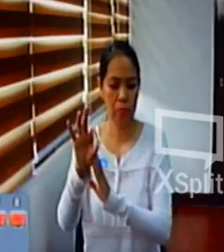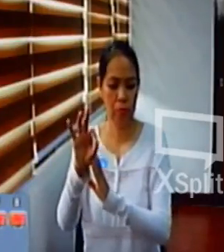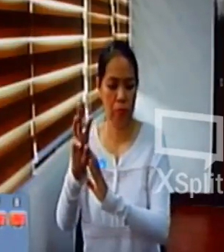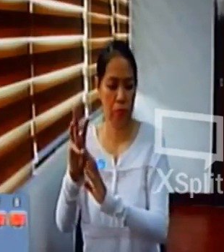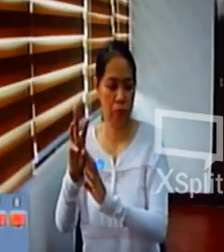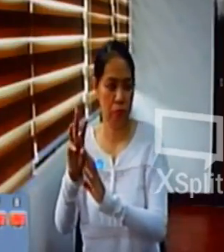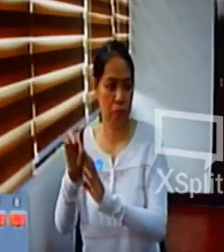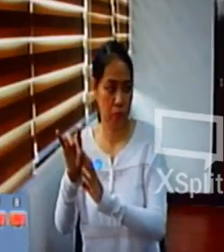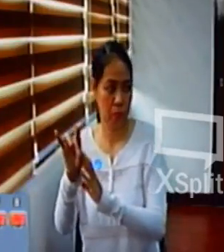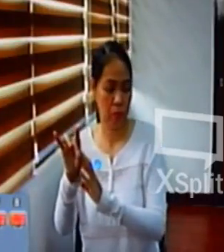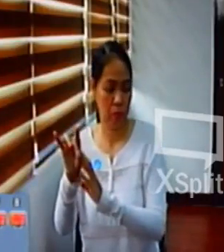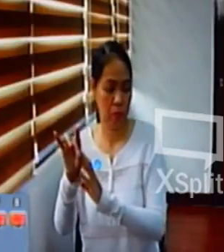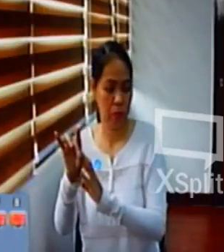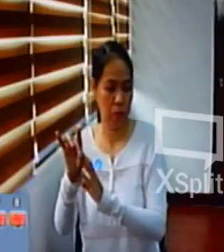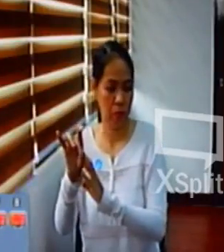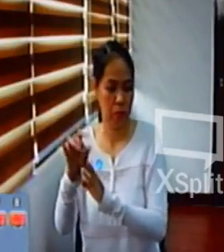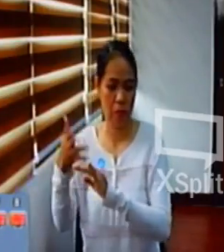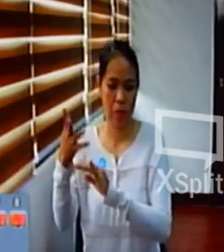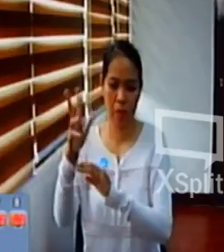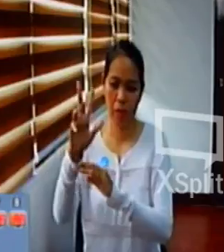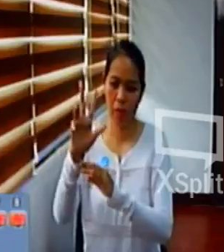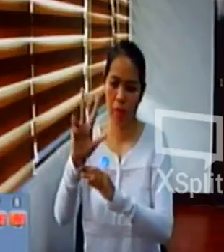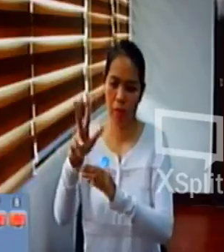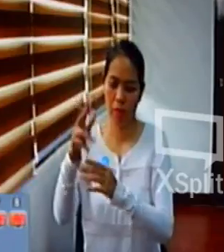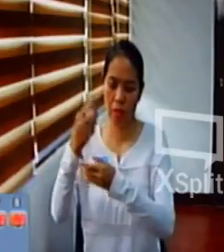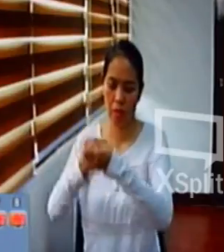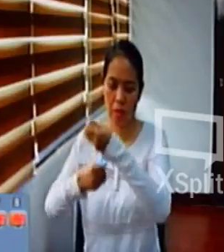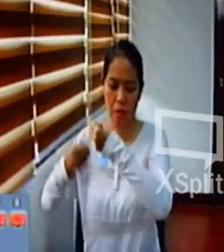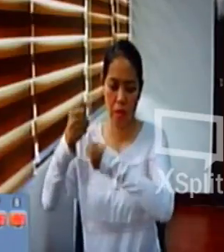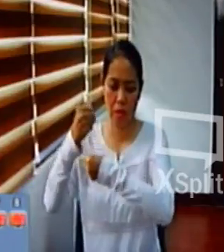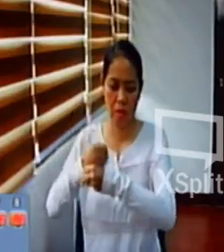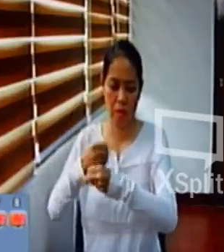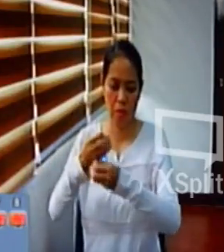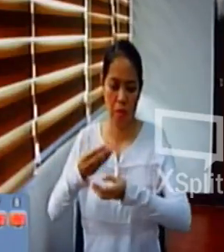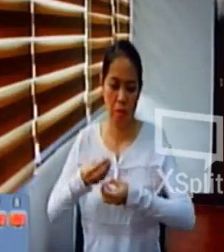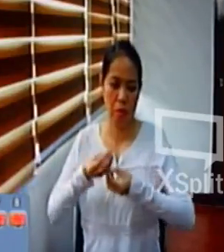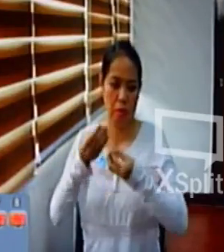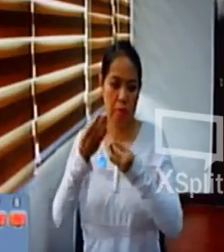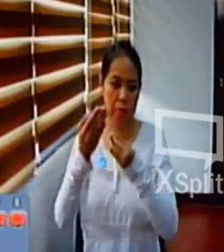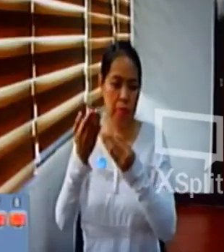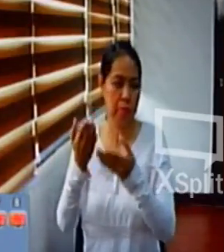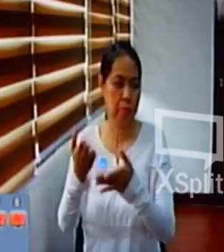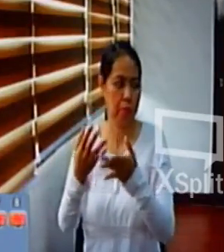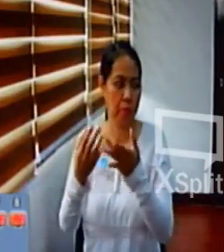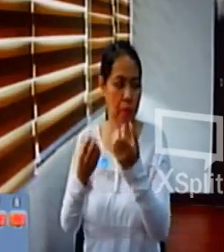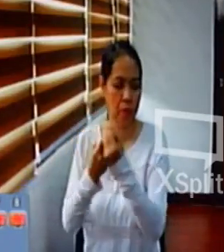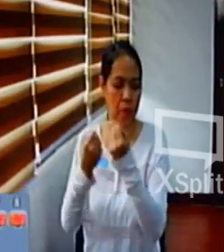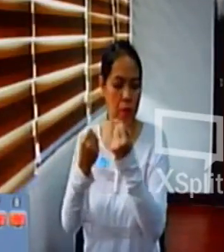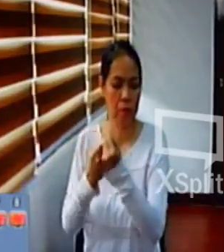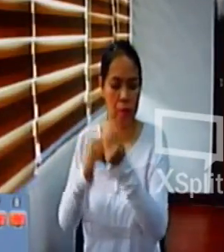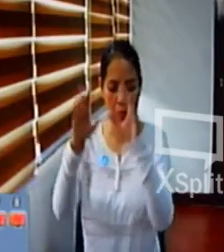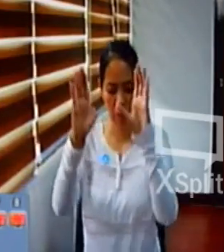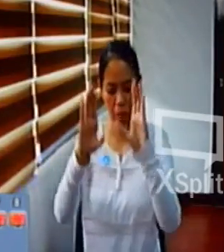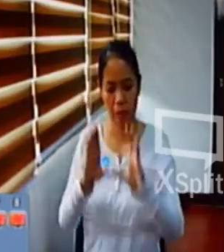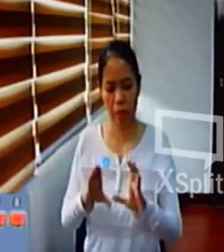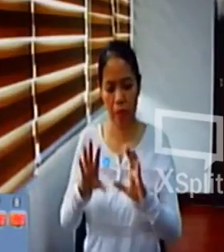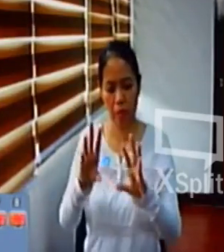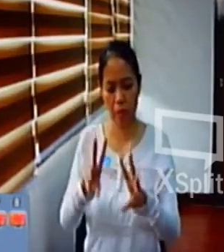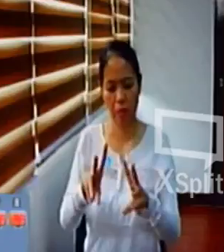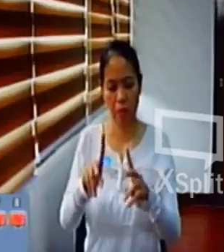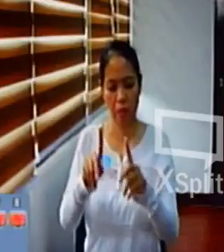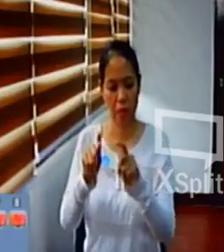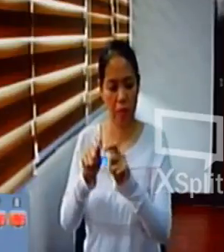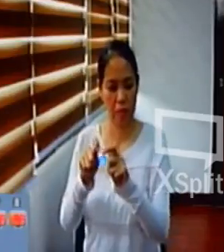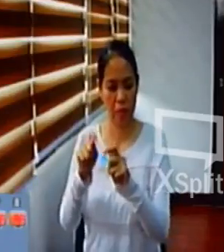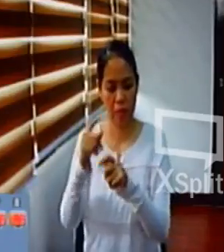about 3 years ago that we were provided appropriations to support climate adaptation. Because